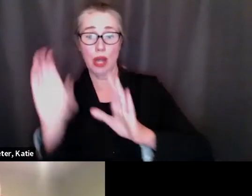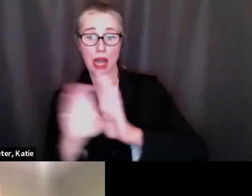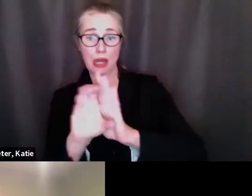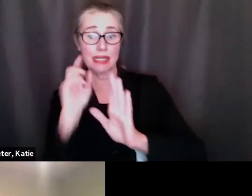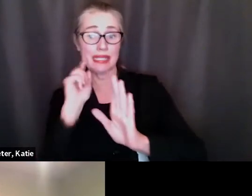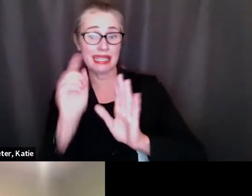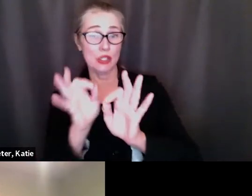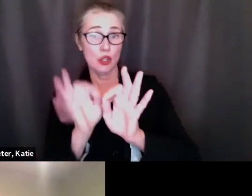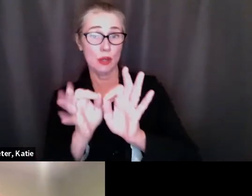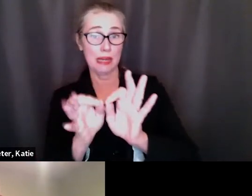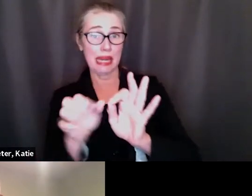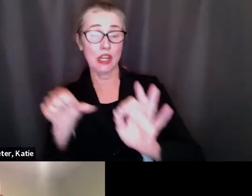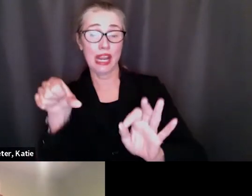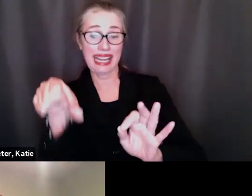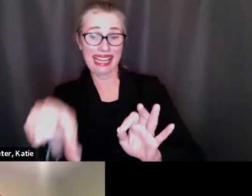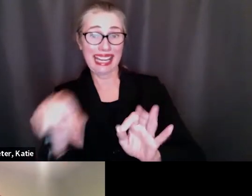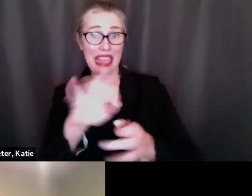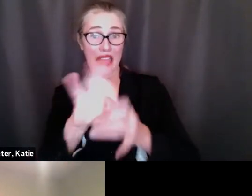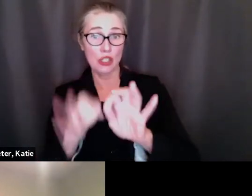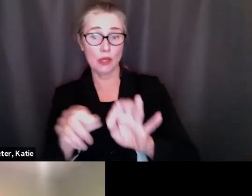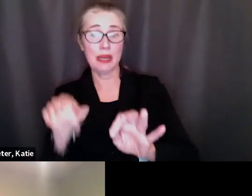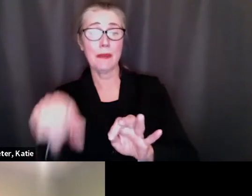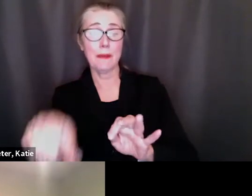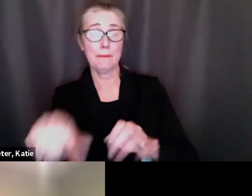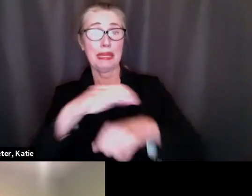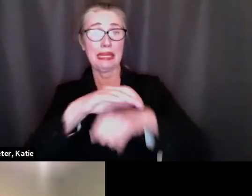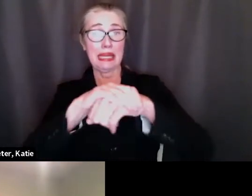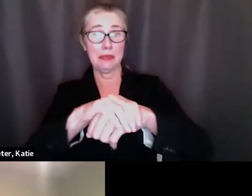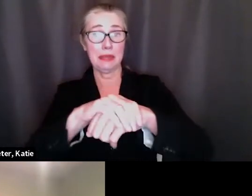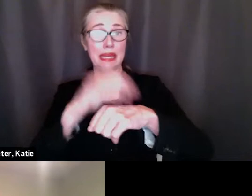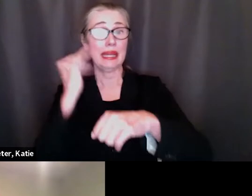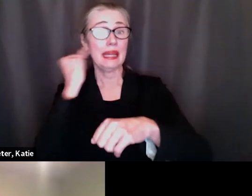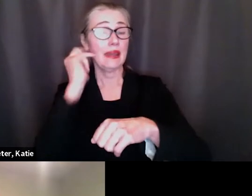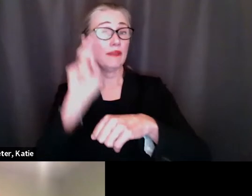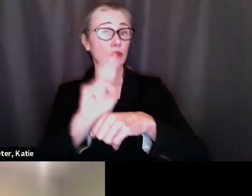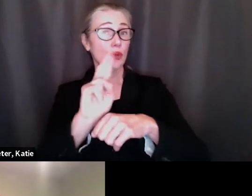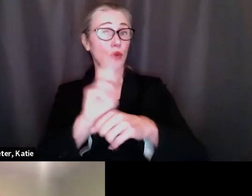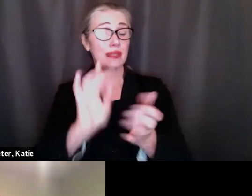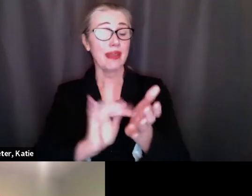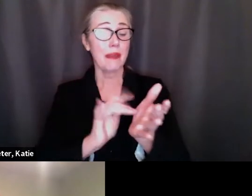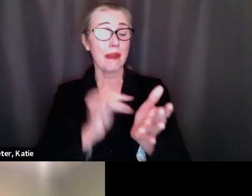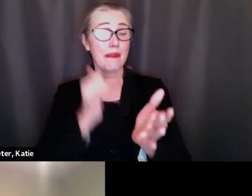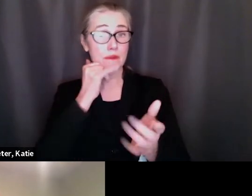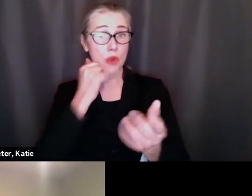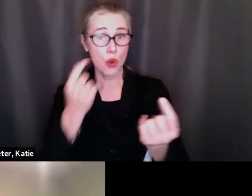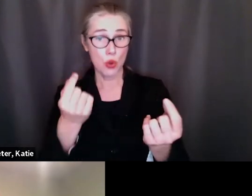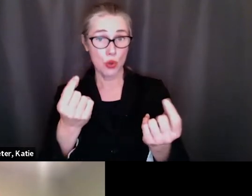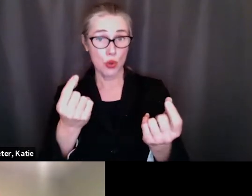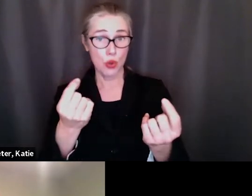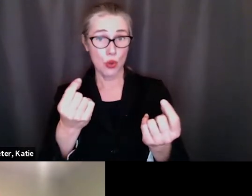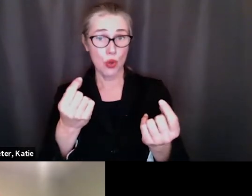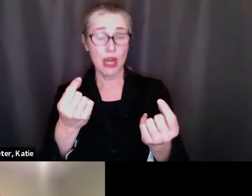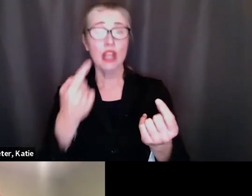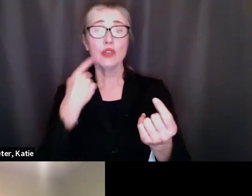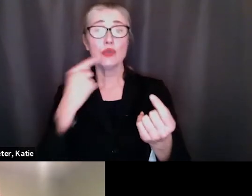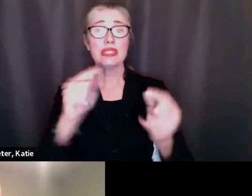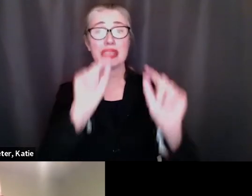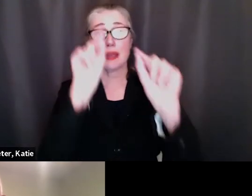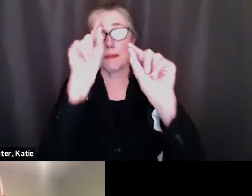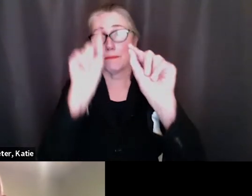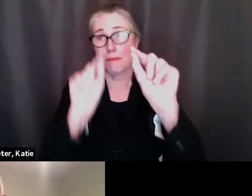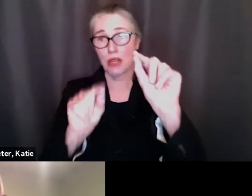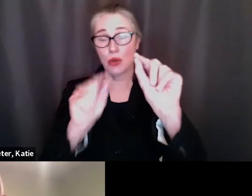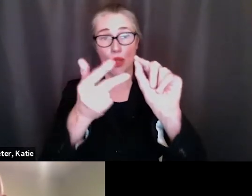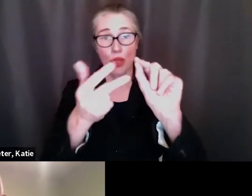please click on the globe now and select english if you are using an ipad or a phone locate the three dot menu and select language